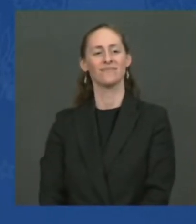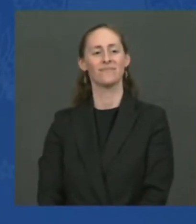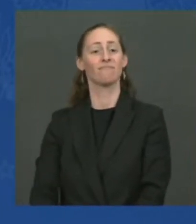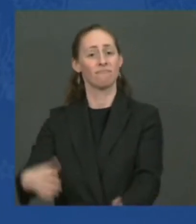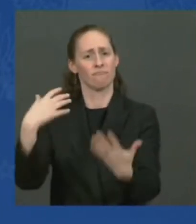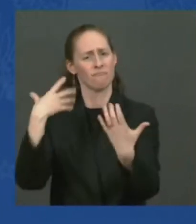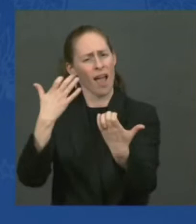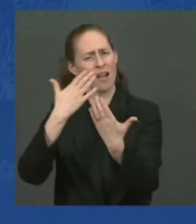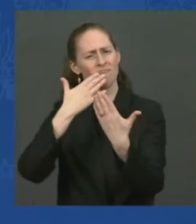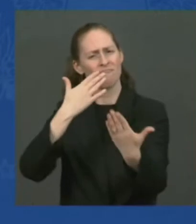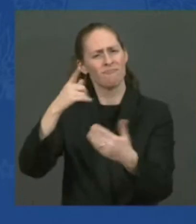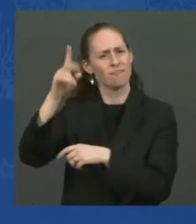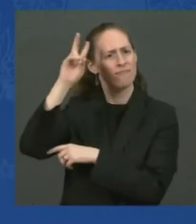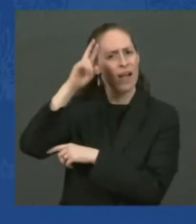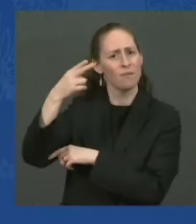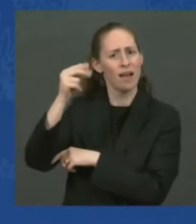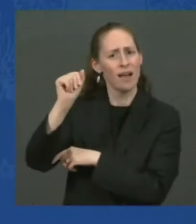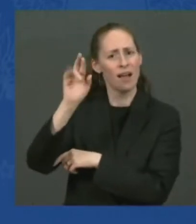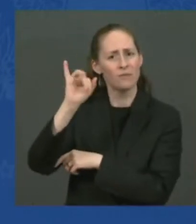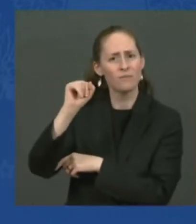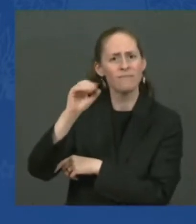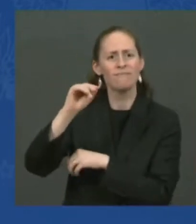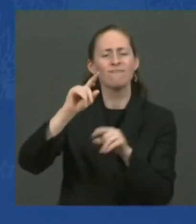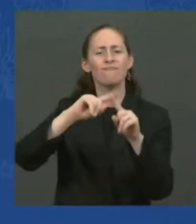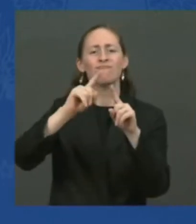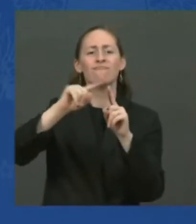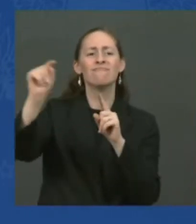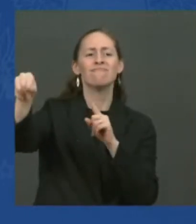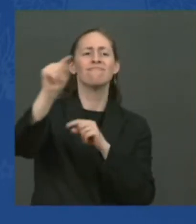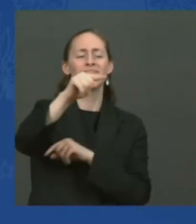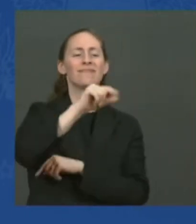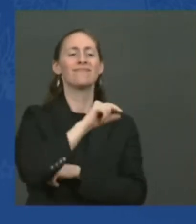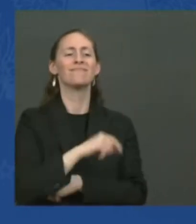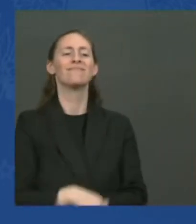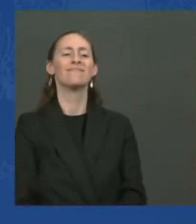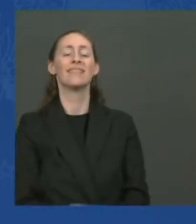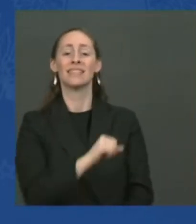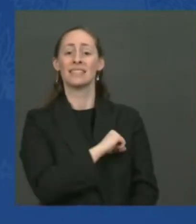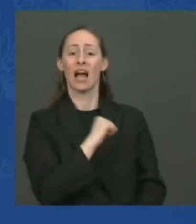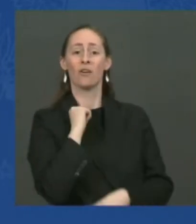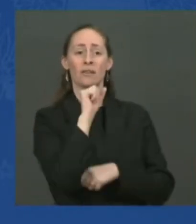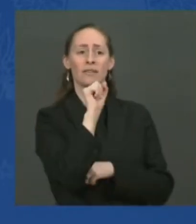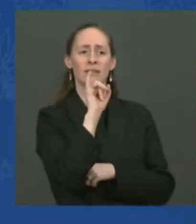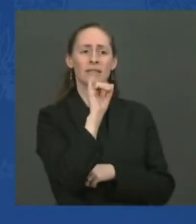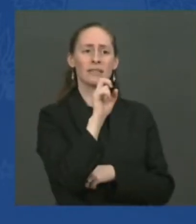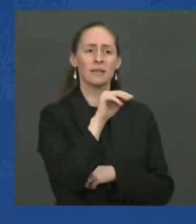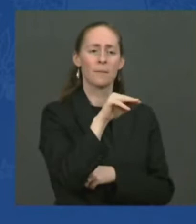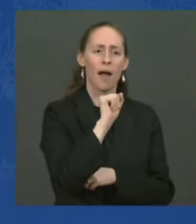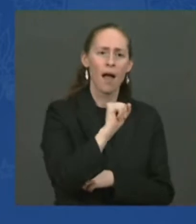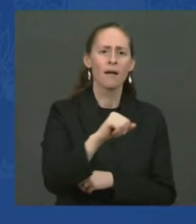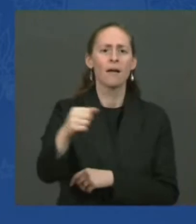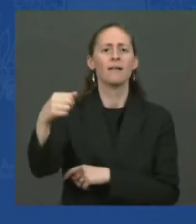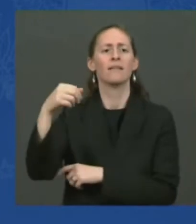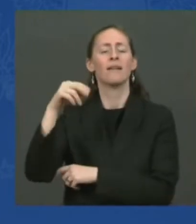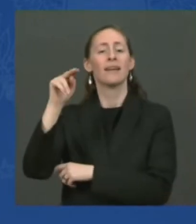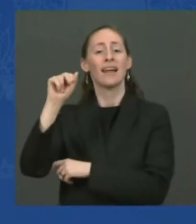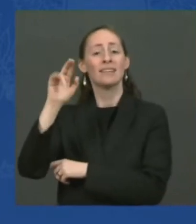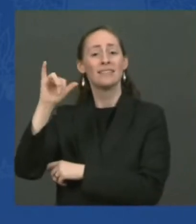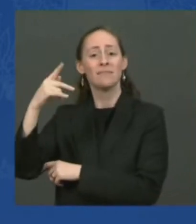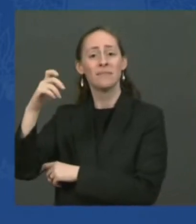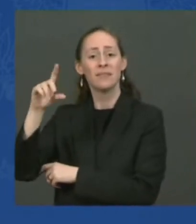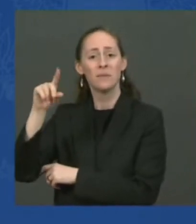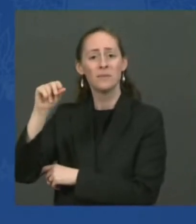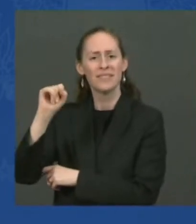in attendance, all of you, and Senator Sinema, Portman, and Speaker Pelosi. Now, for years, Americans were